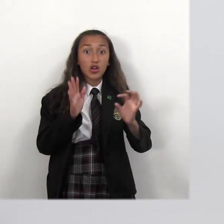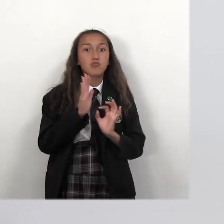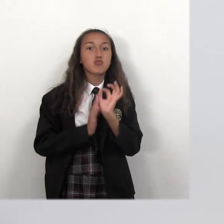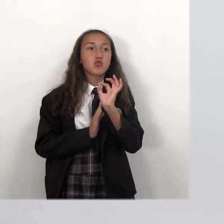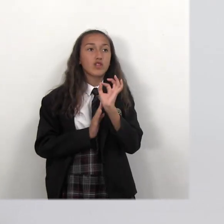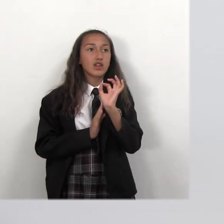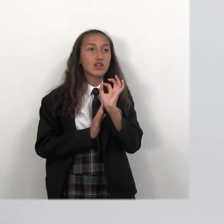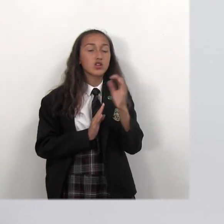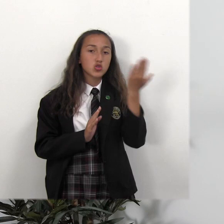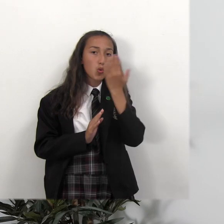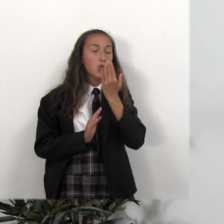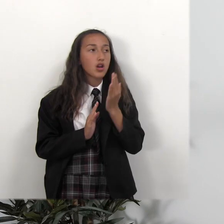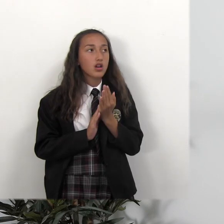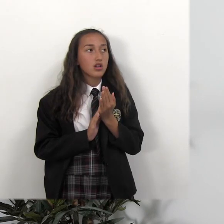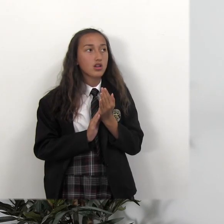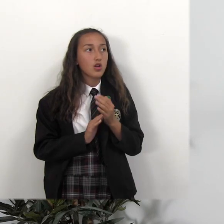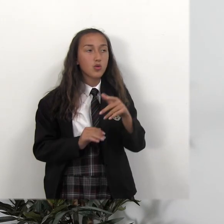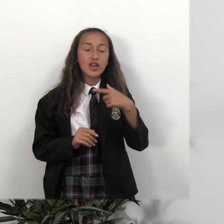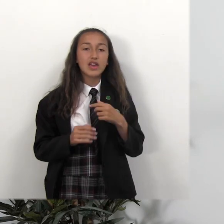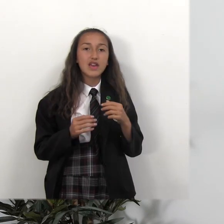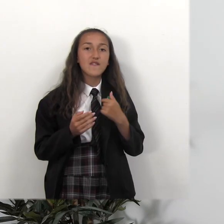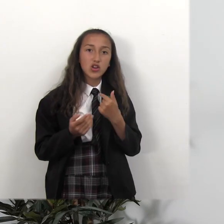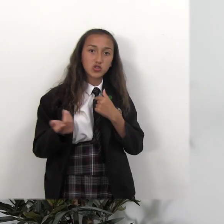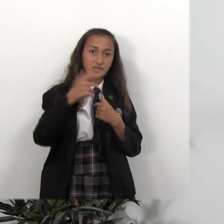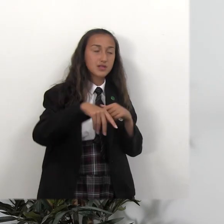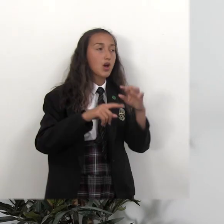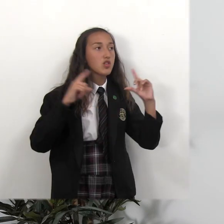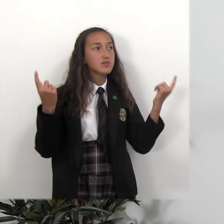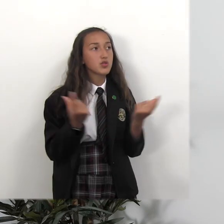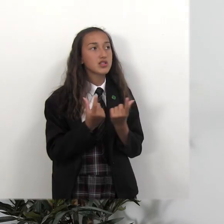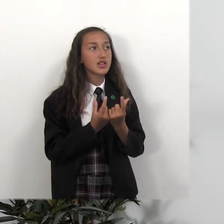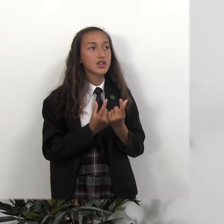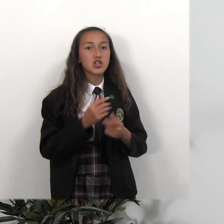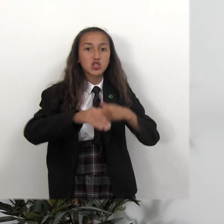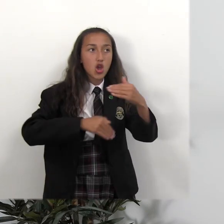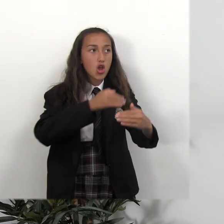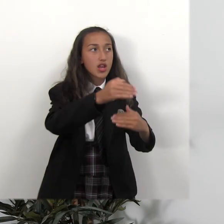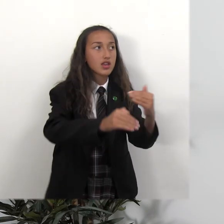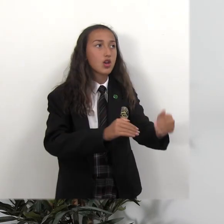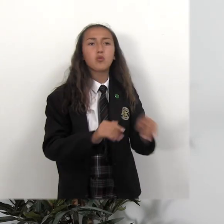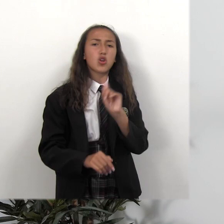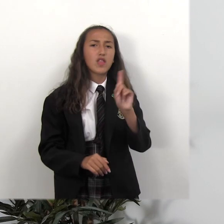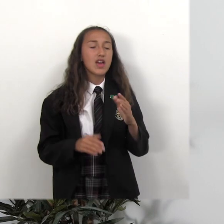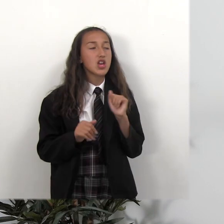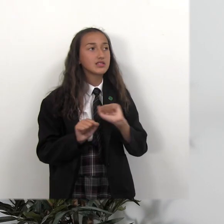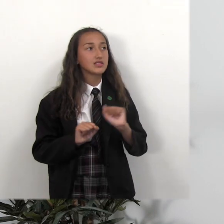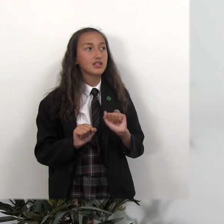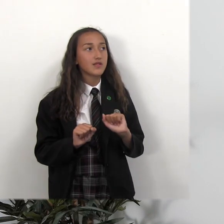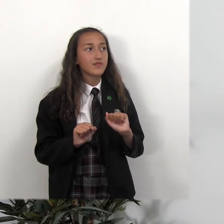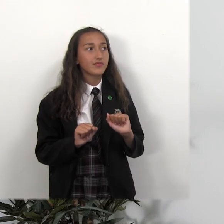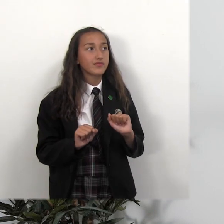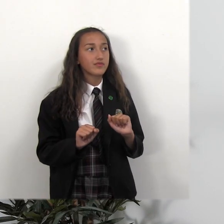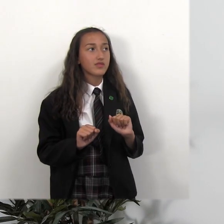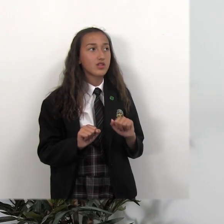improving oversubscribed school. We invite you to be part of this community's ongoing journey because we're not there yet, but we feel